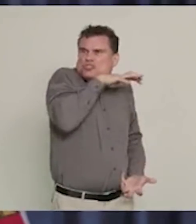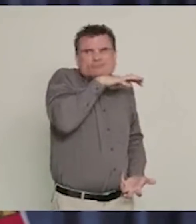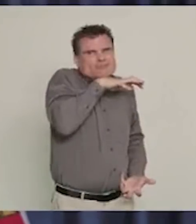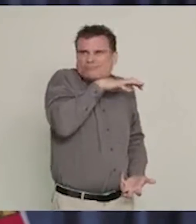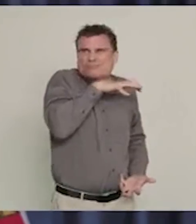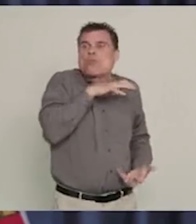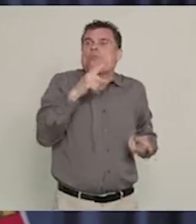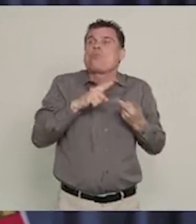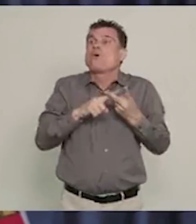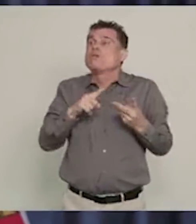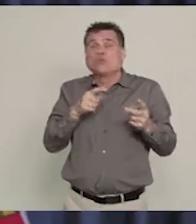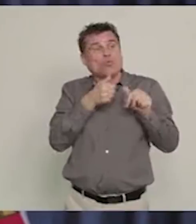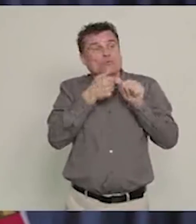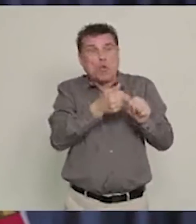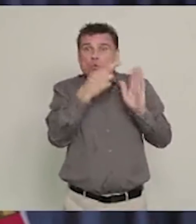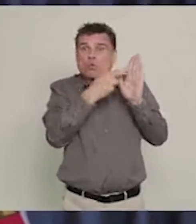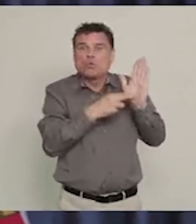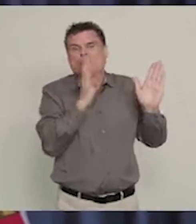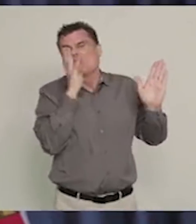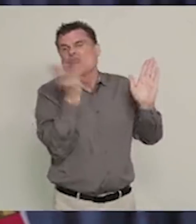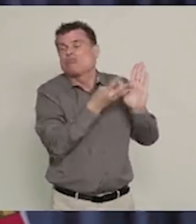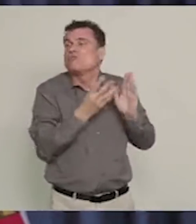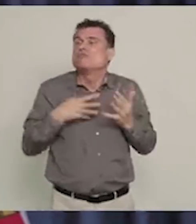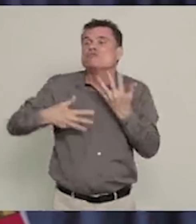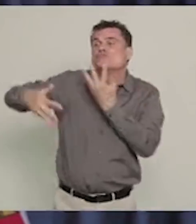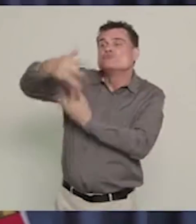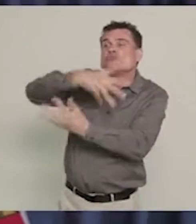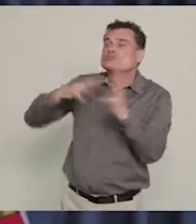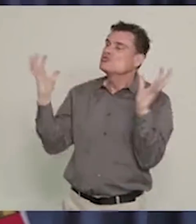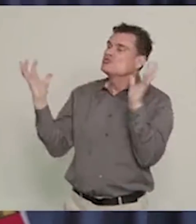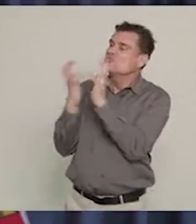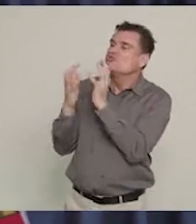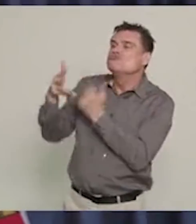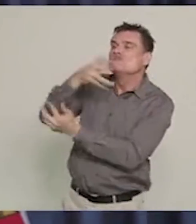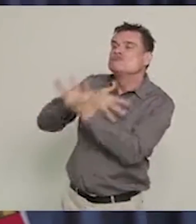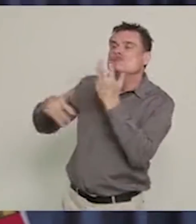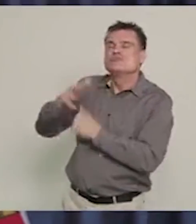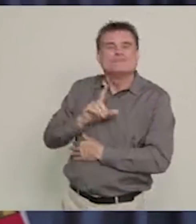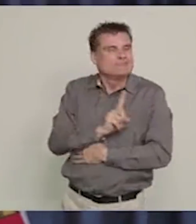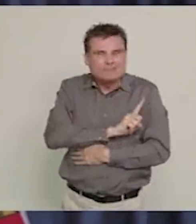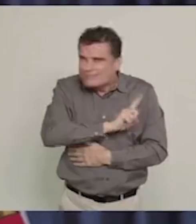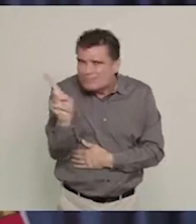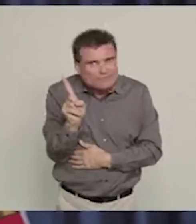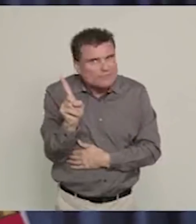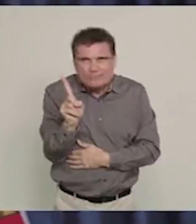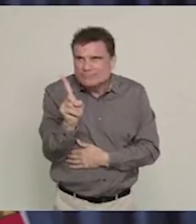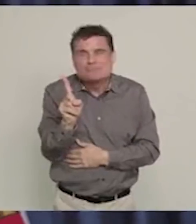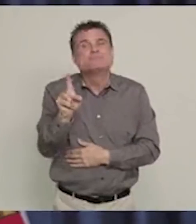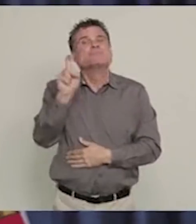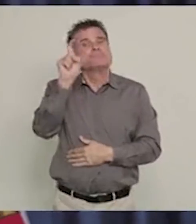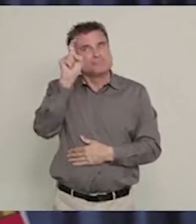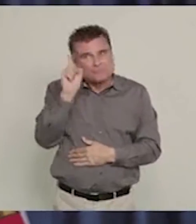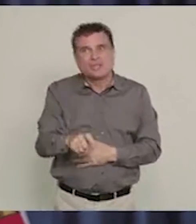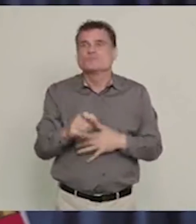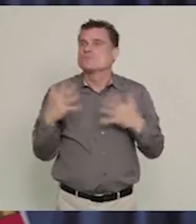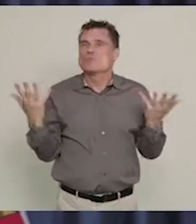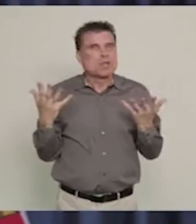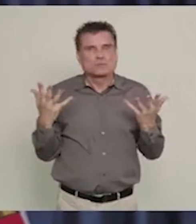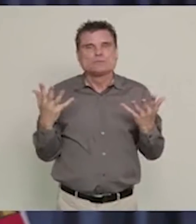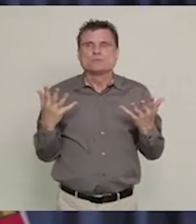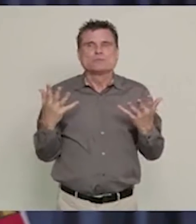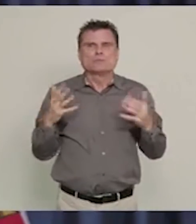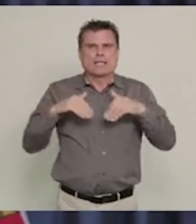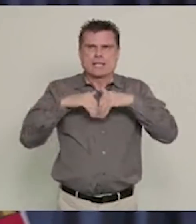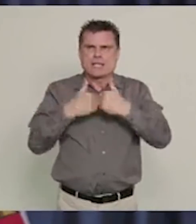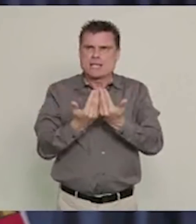to secure critical supply chains and safeguard the most vulnerable. I want to be clear, as the Premier